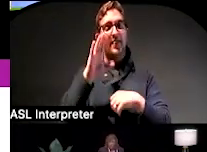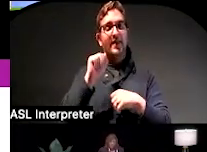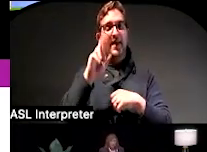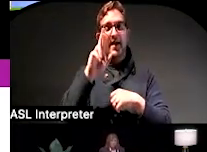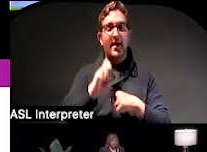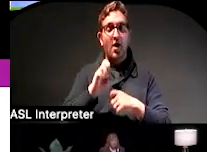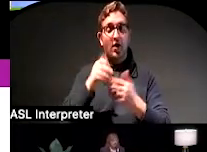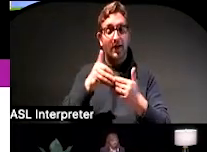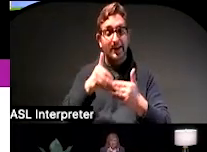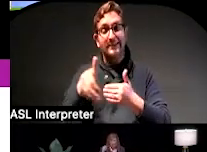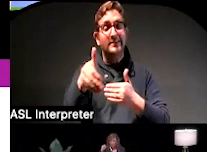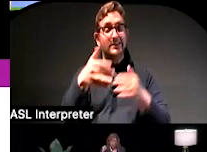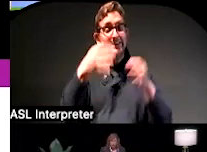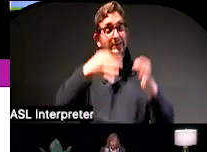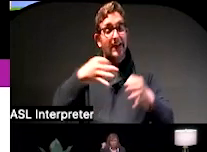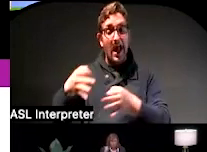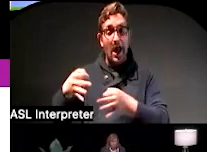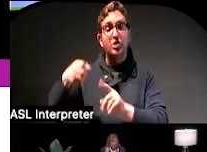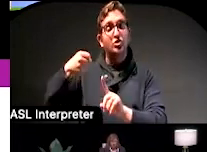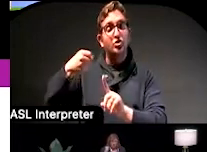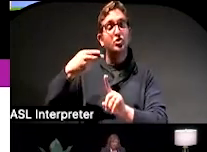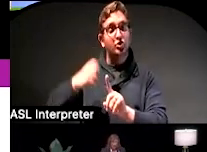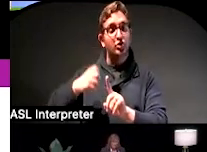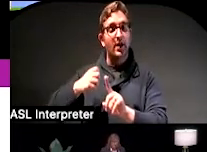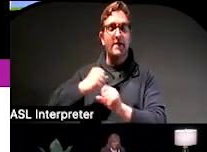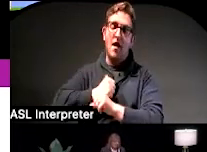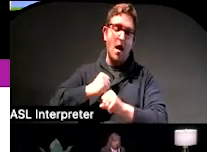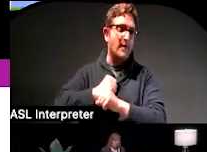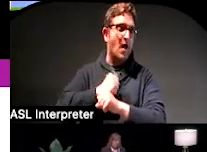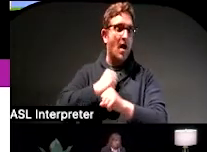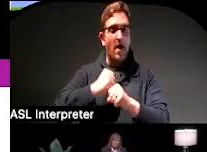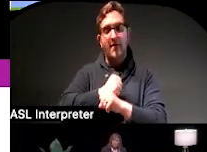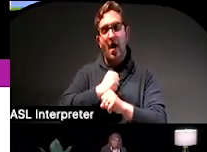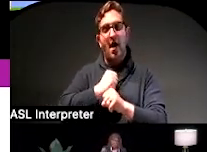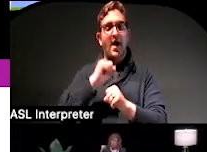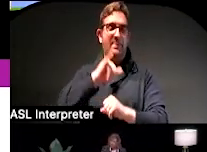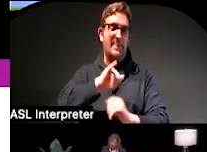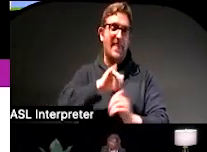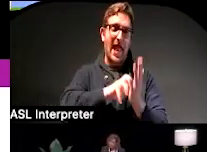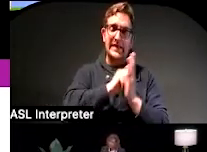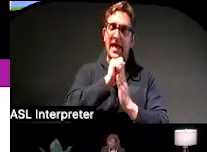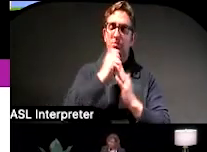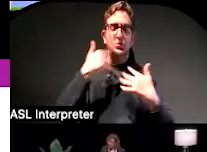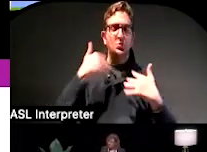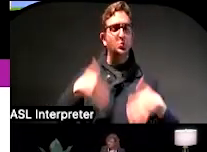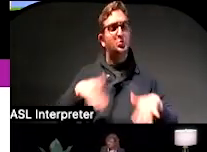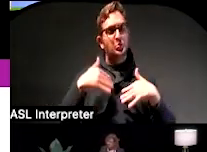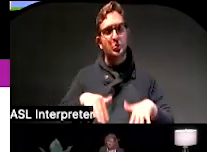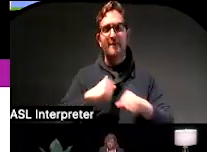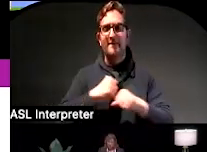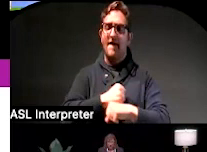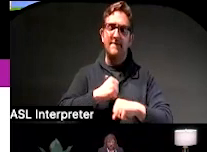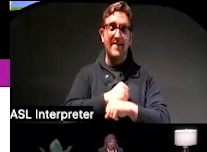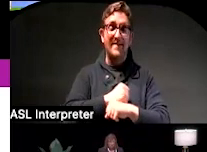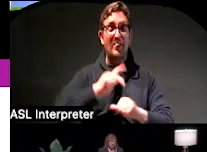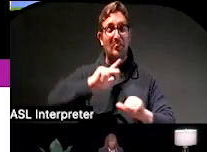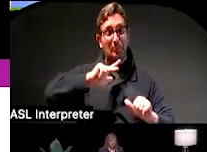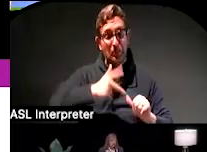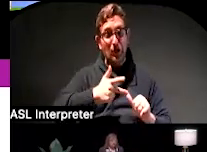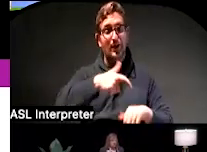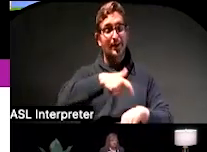be. She had fought that cancer. But by the time it came back the 3rd